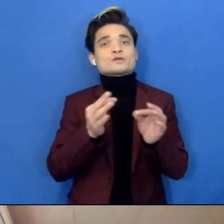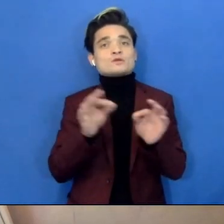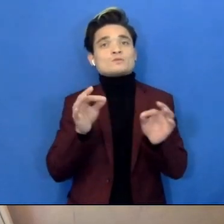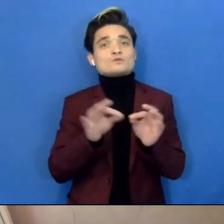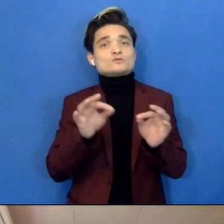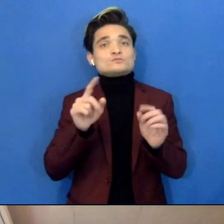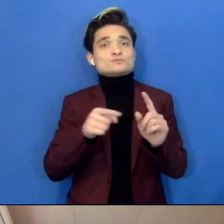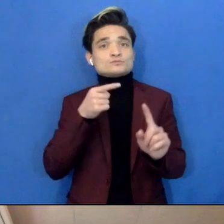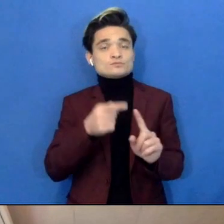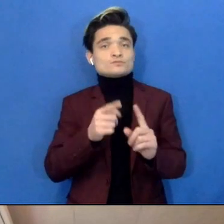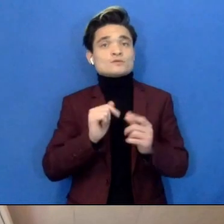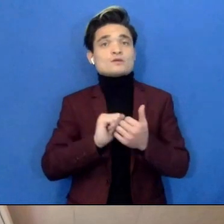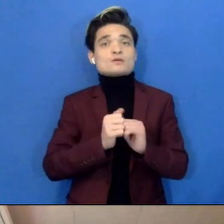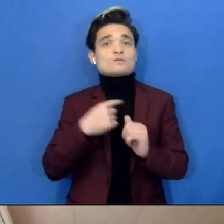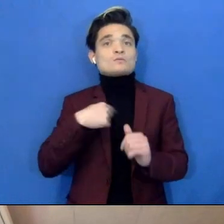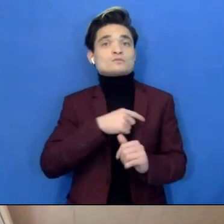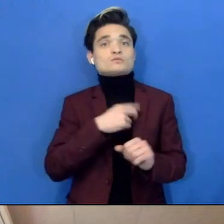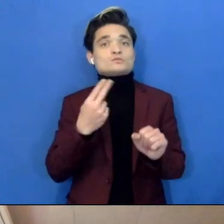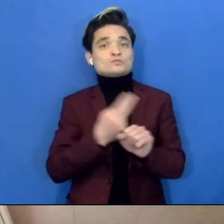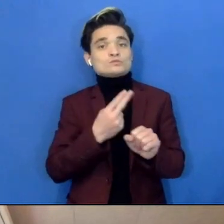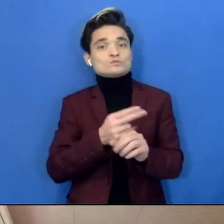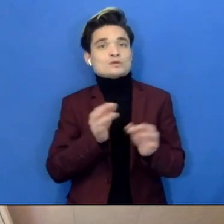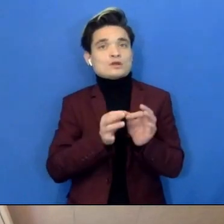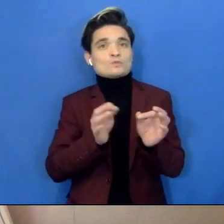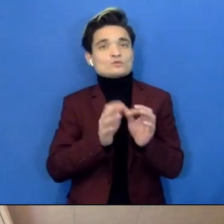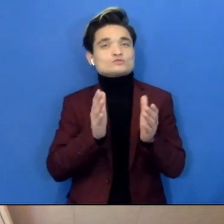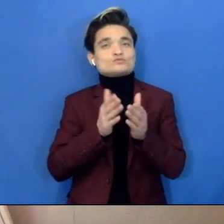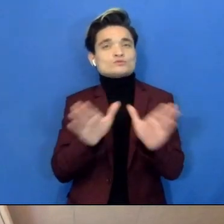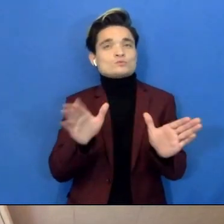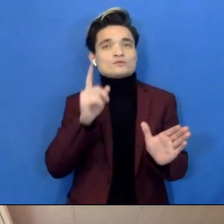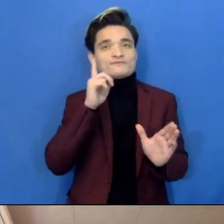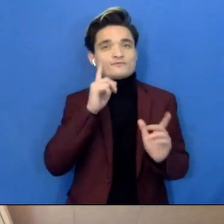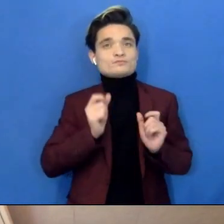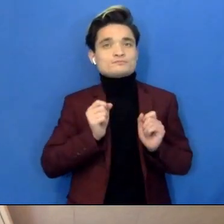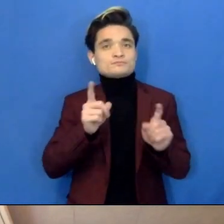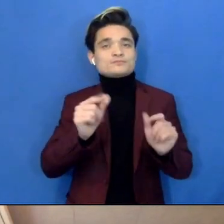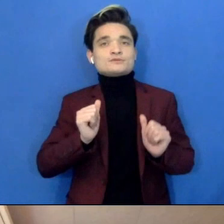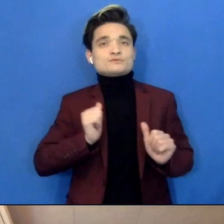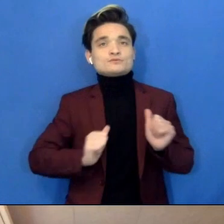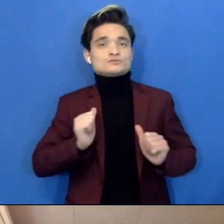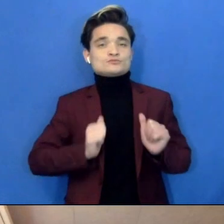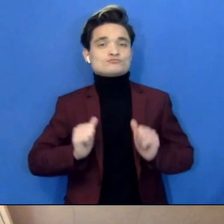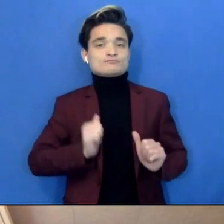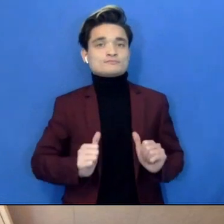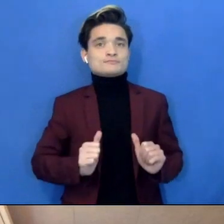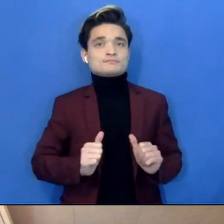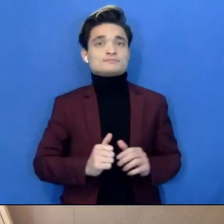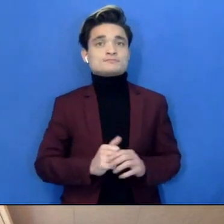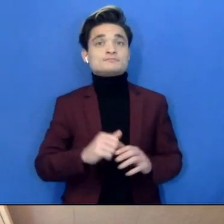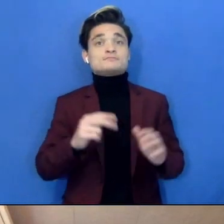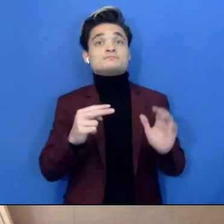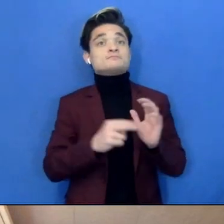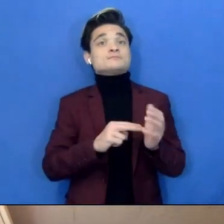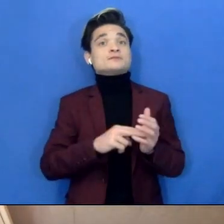craft of ours, which is improvised theater, and what it means to do it in other languages, what it means, what social responsibility